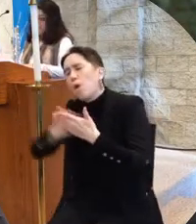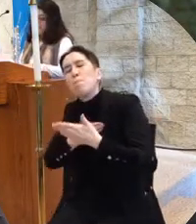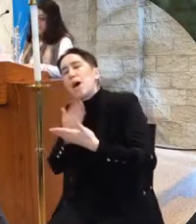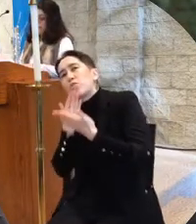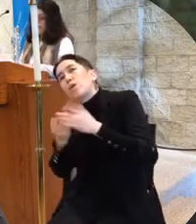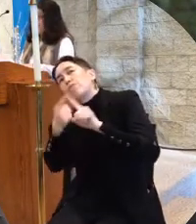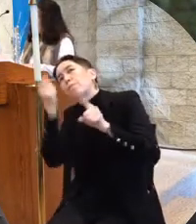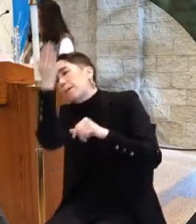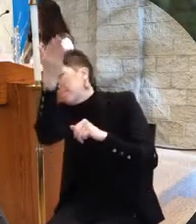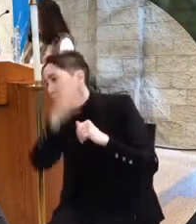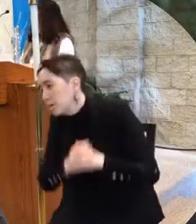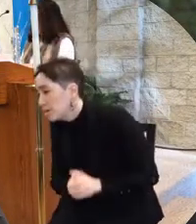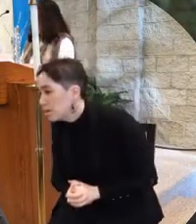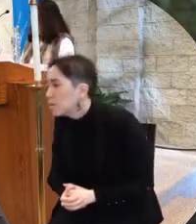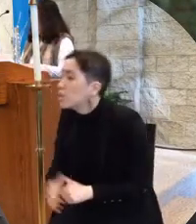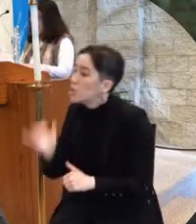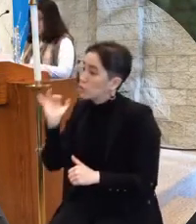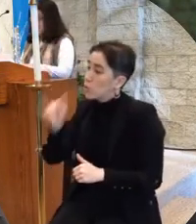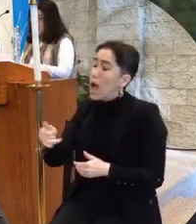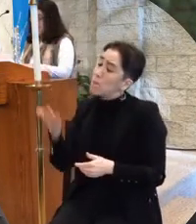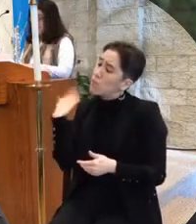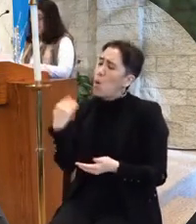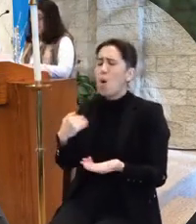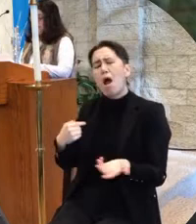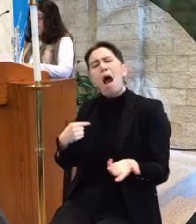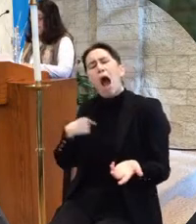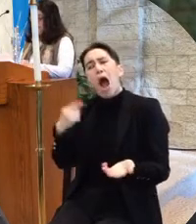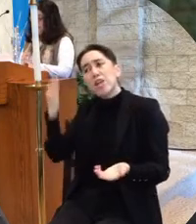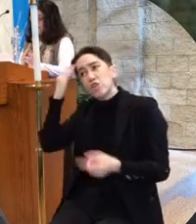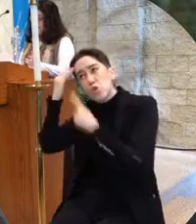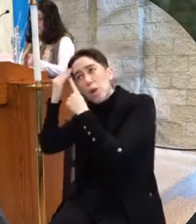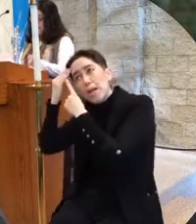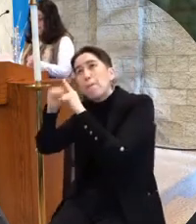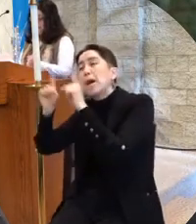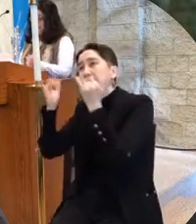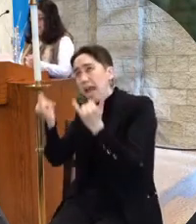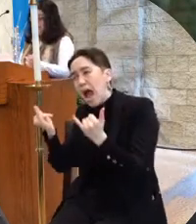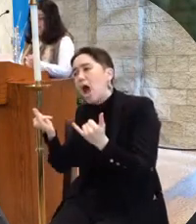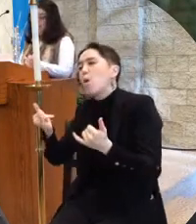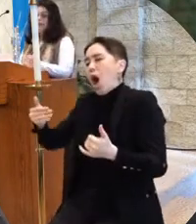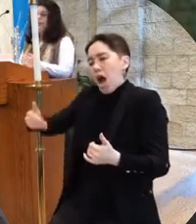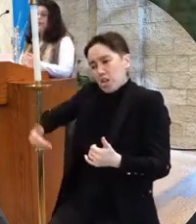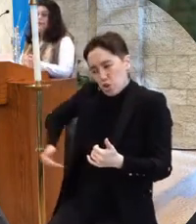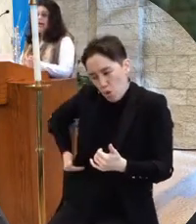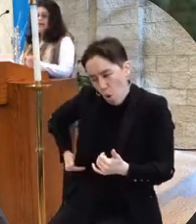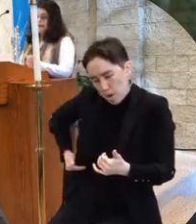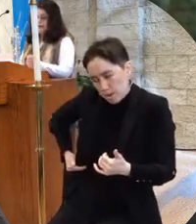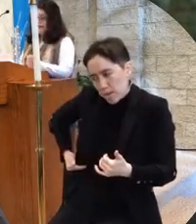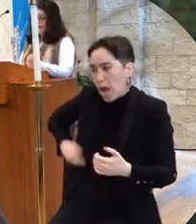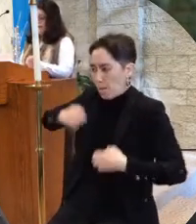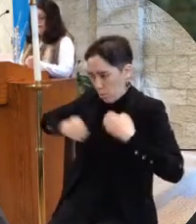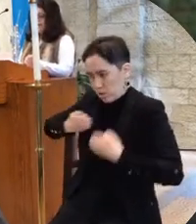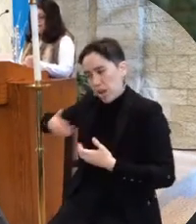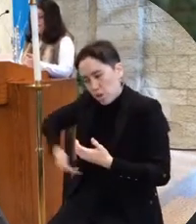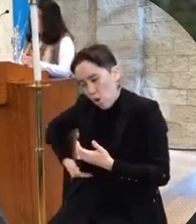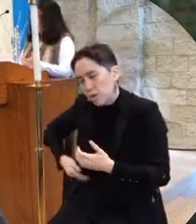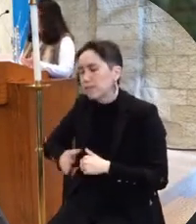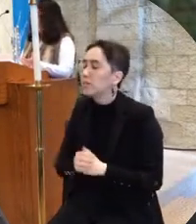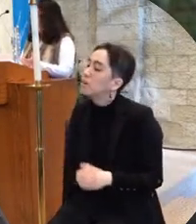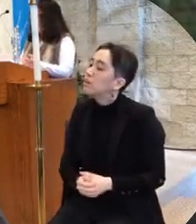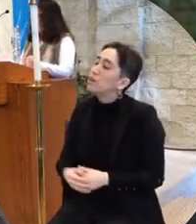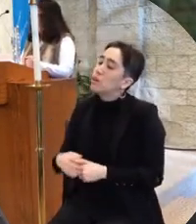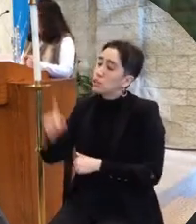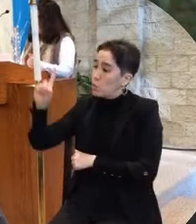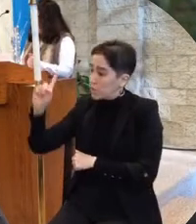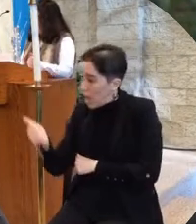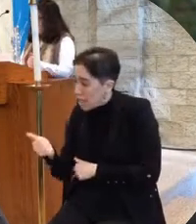knowing to a deeply emotional one for me. My decision to tithe 10% is only giving back to God 10% of